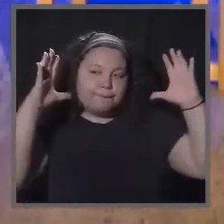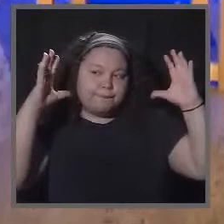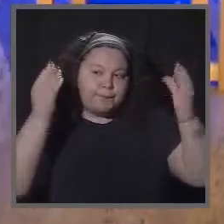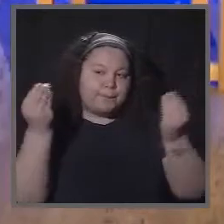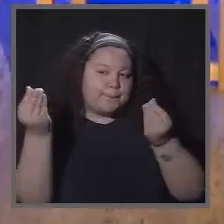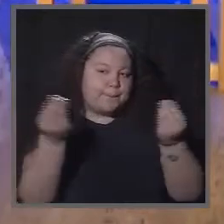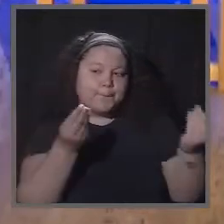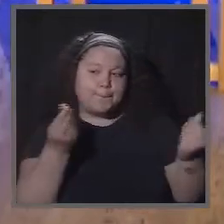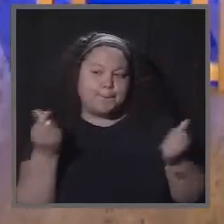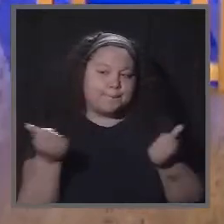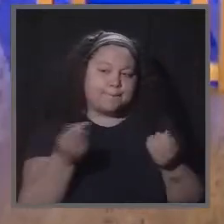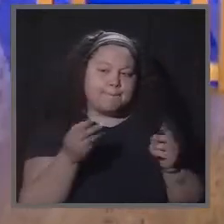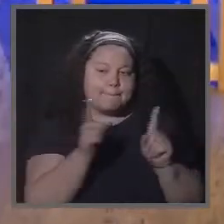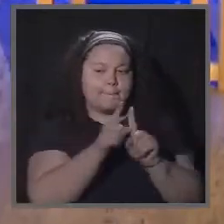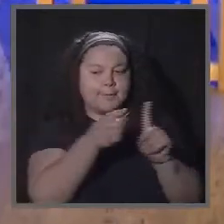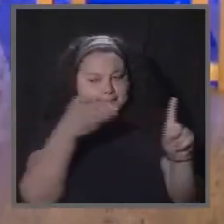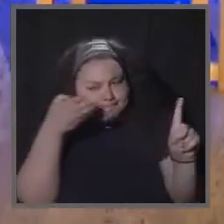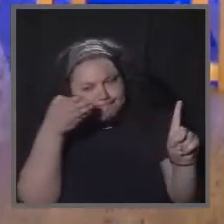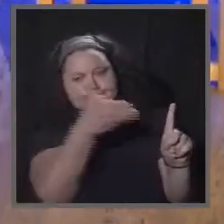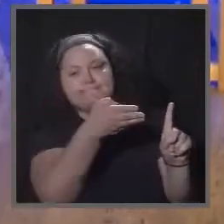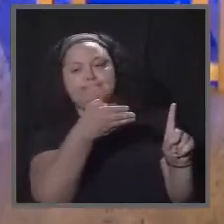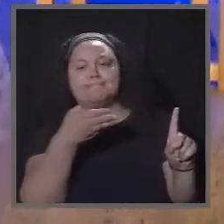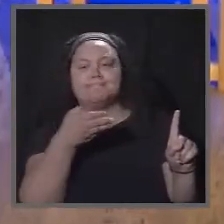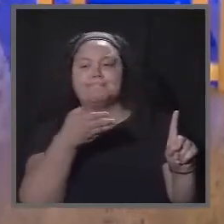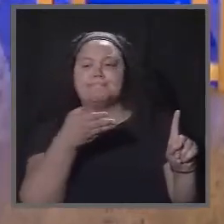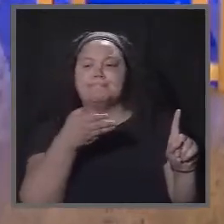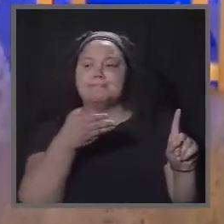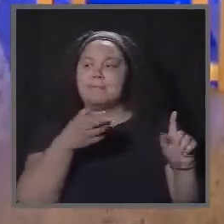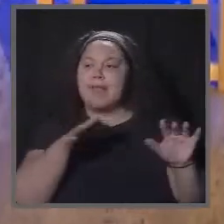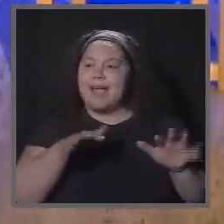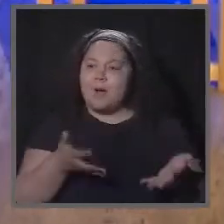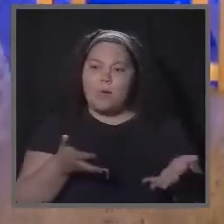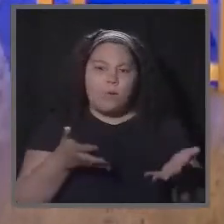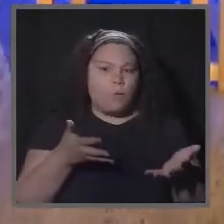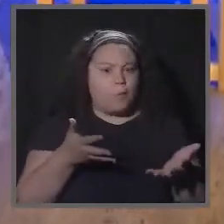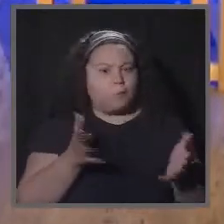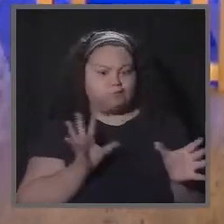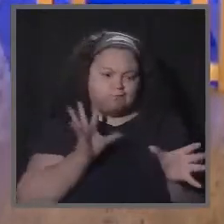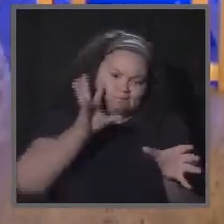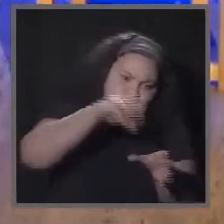we get the idea that it is somehow